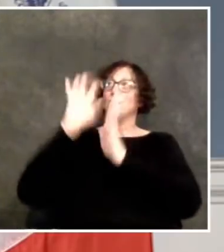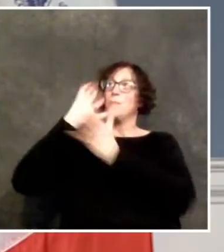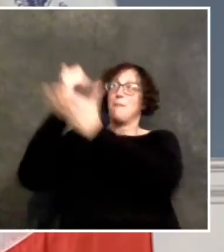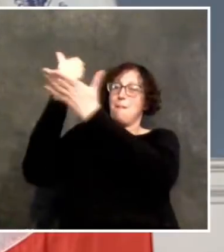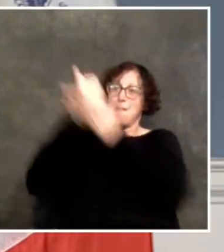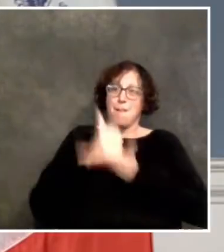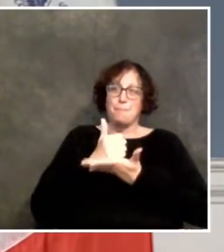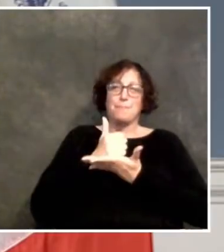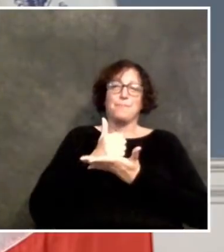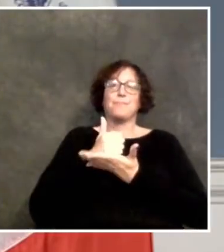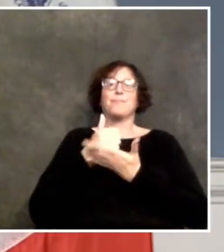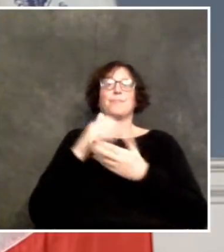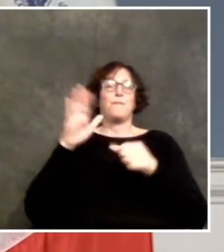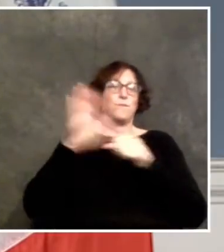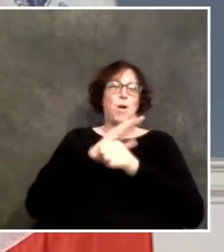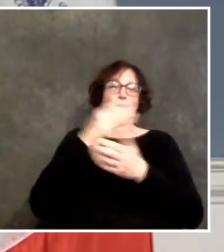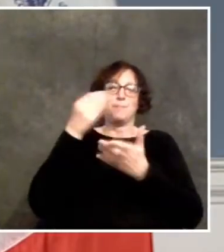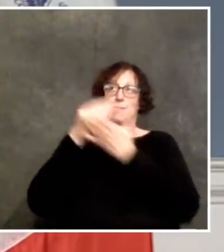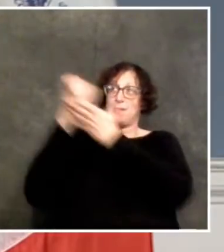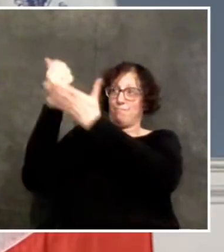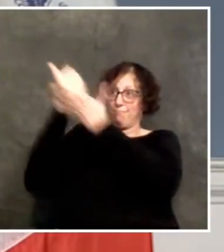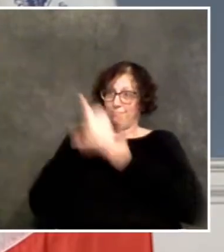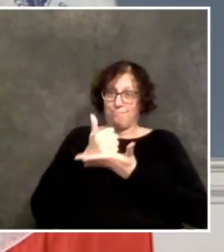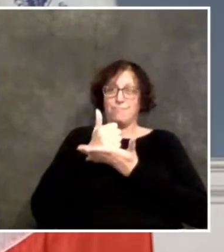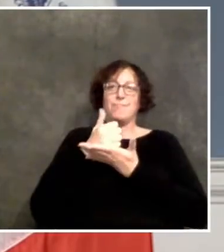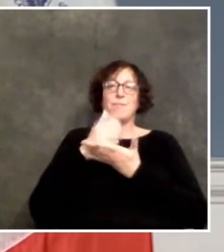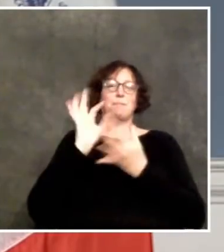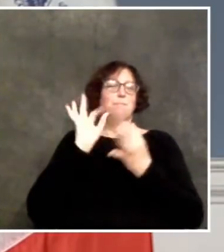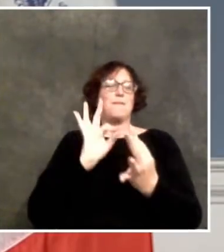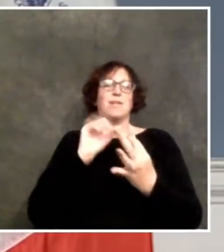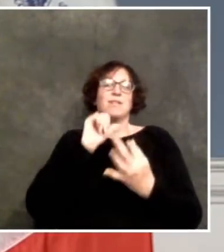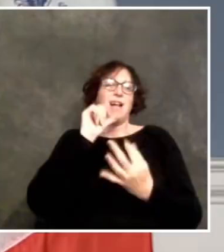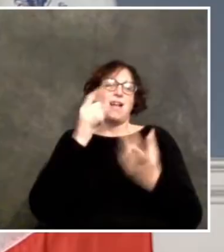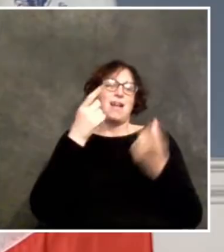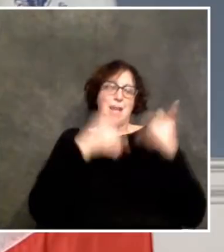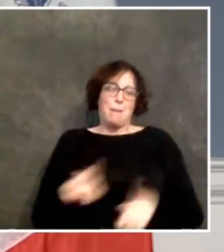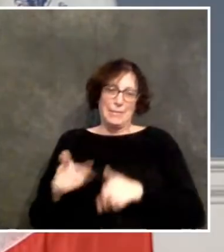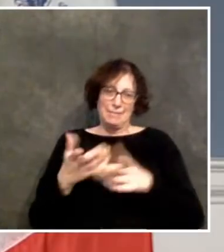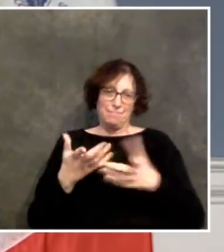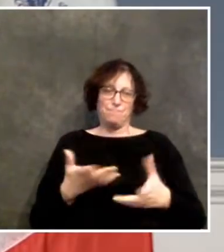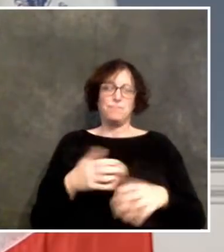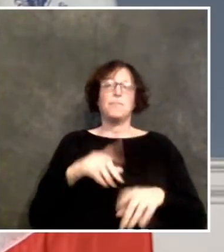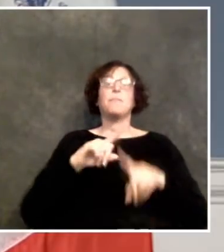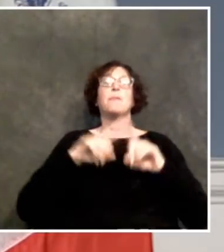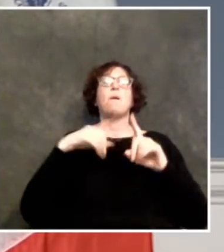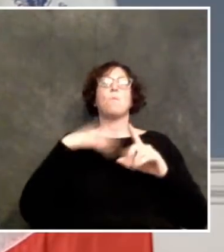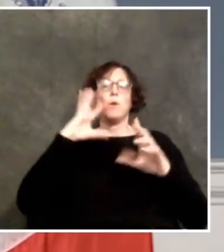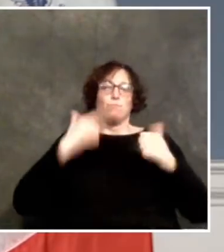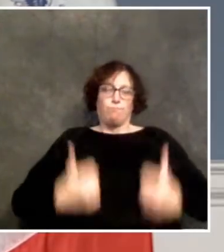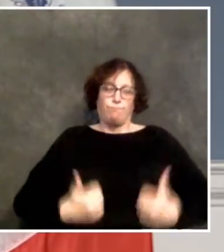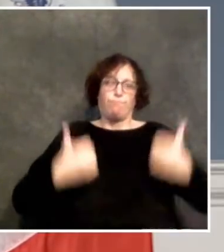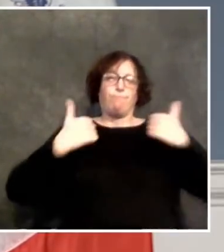will live to fight another day. That's the way I look at it. Okay. Thank you, everybody. And we will have more updates for you soon.